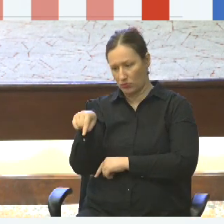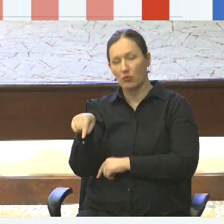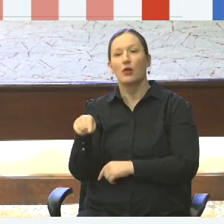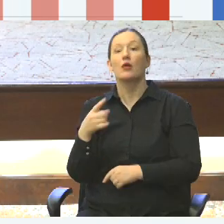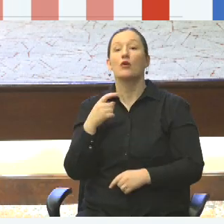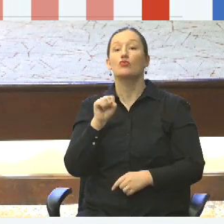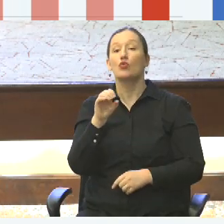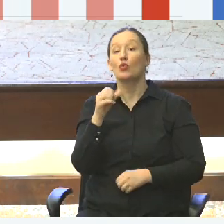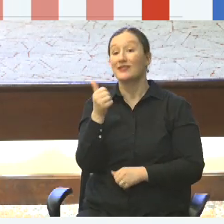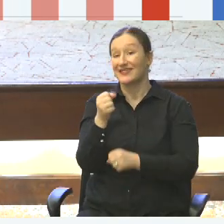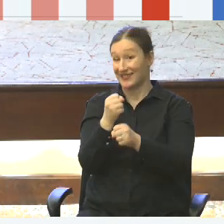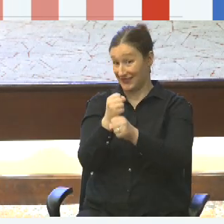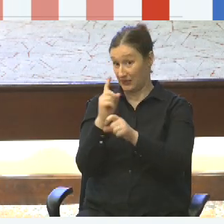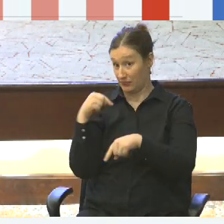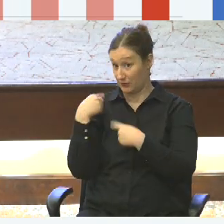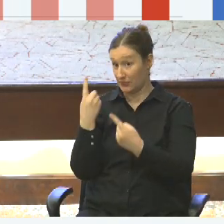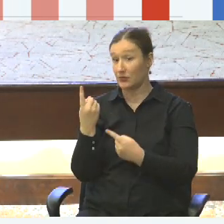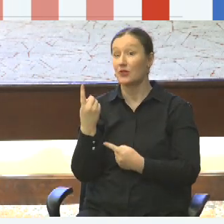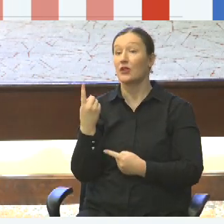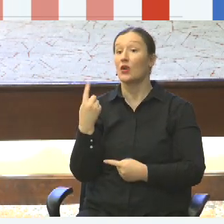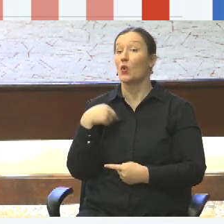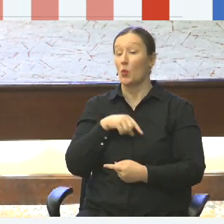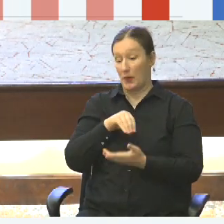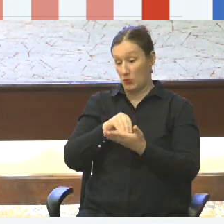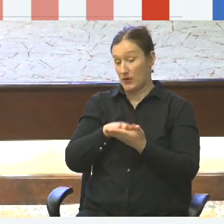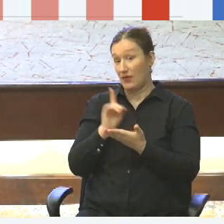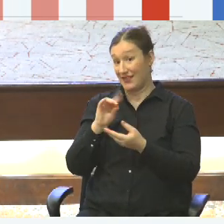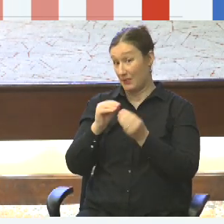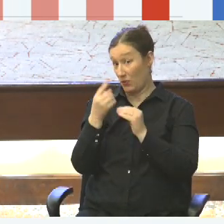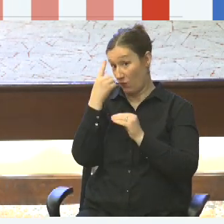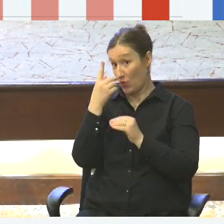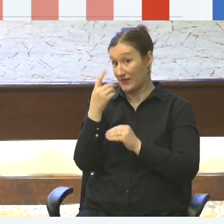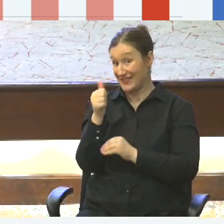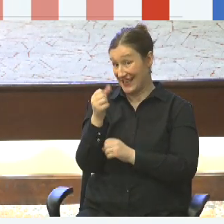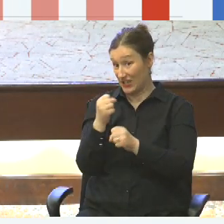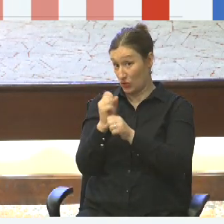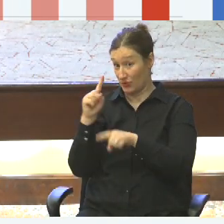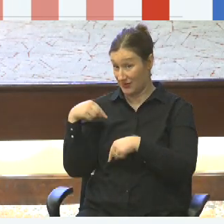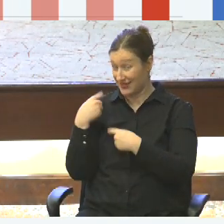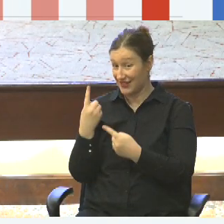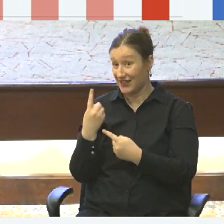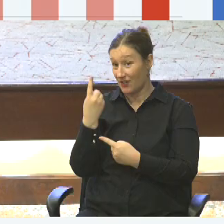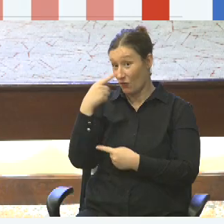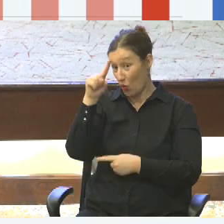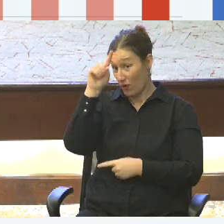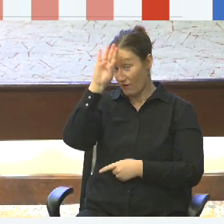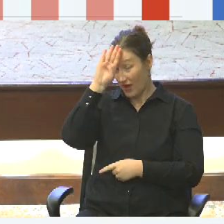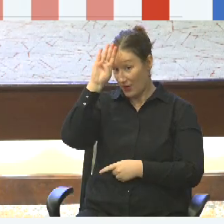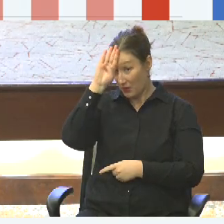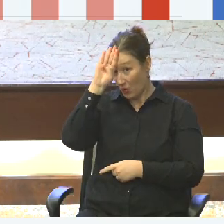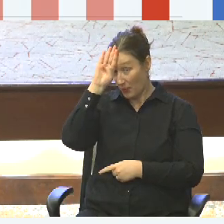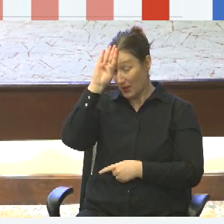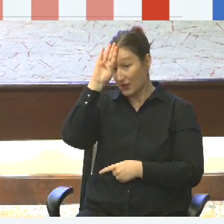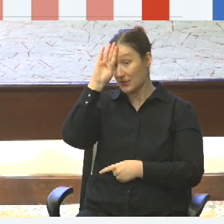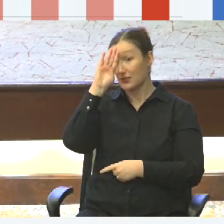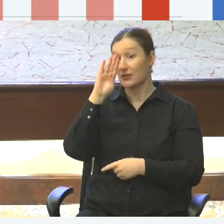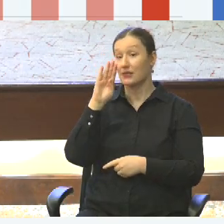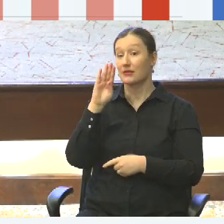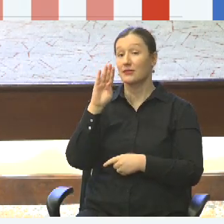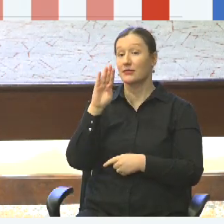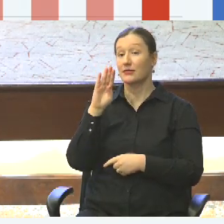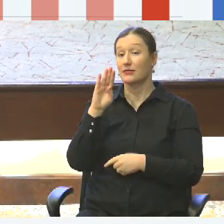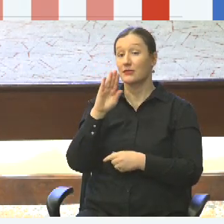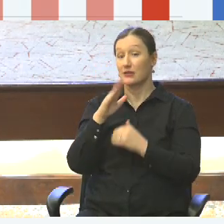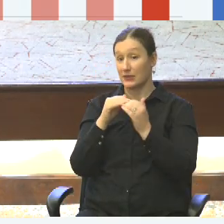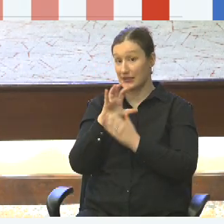10 years is what the finance department reported for the fire department expenses strictly for Fire Station Number 10.